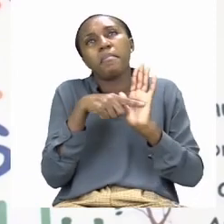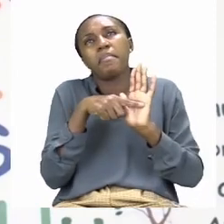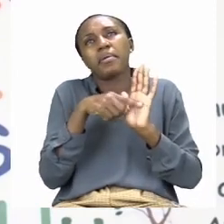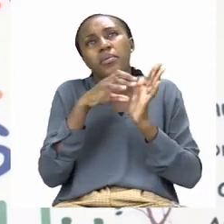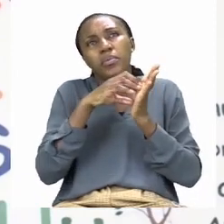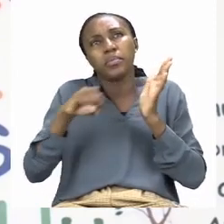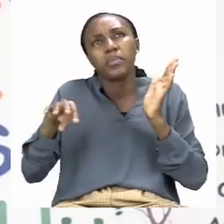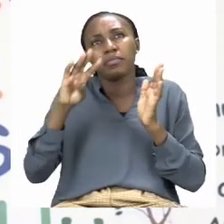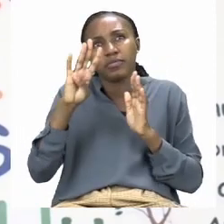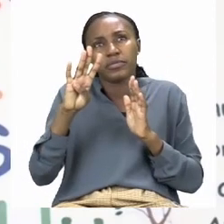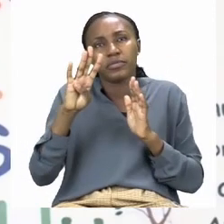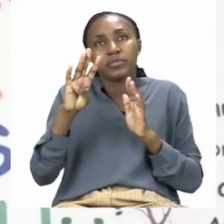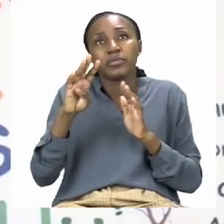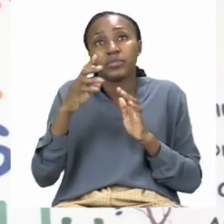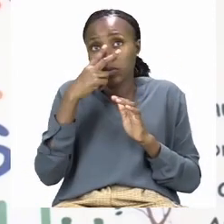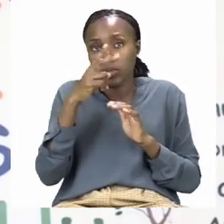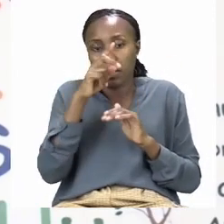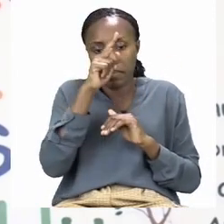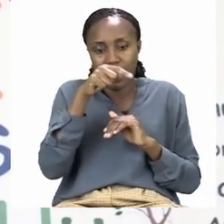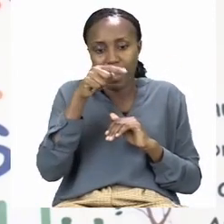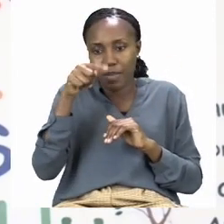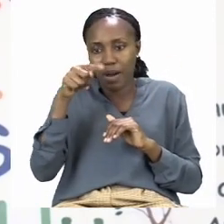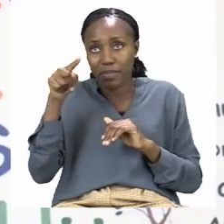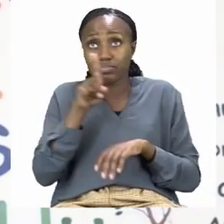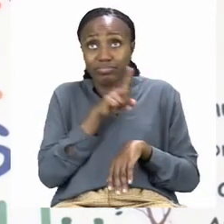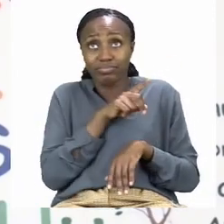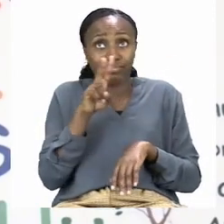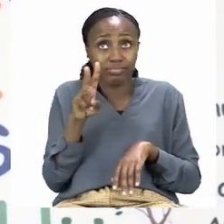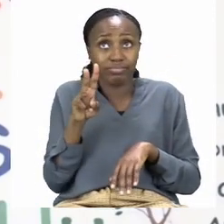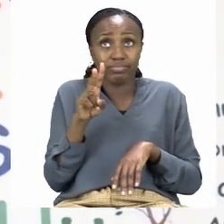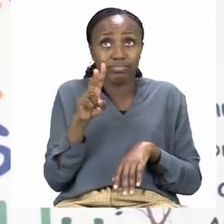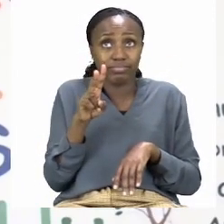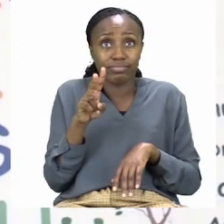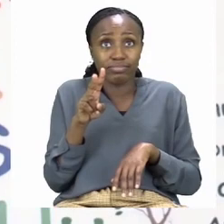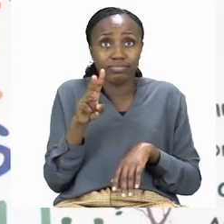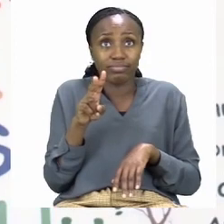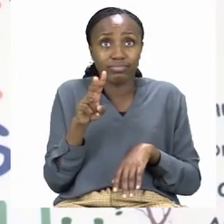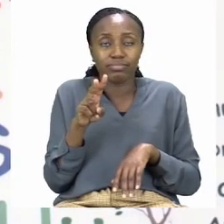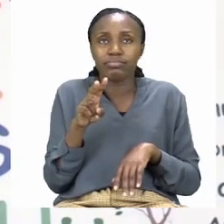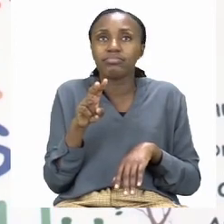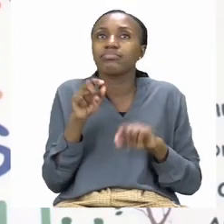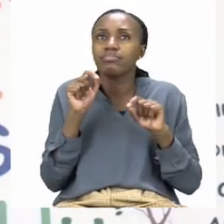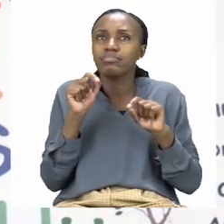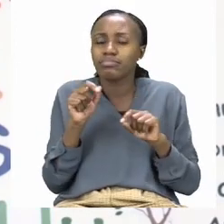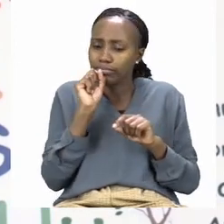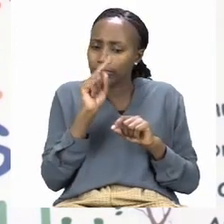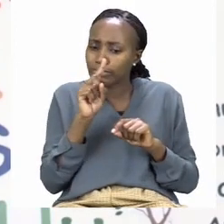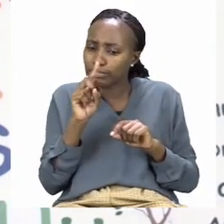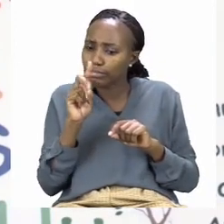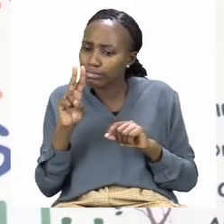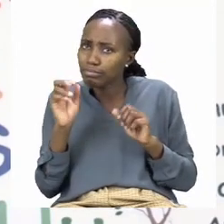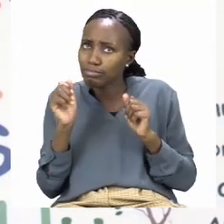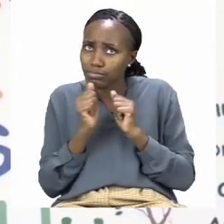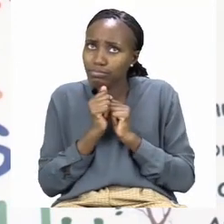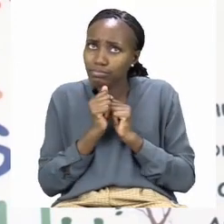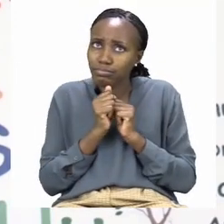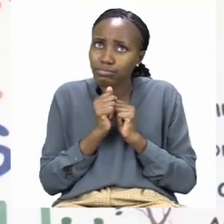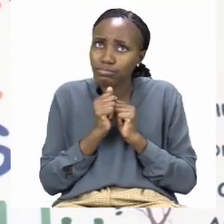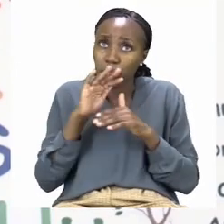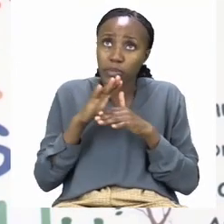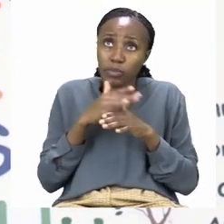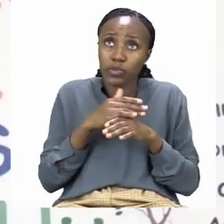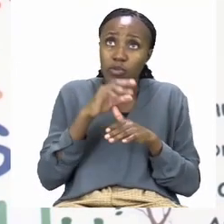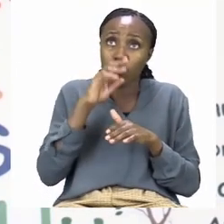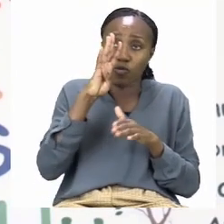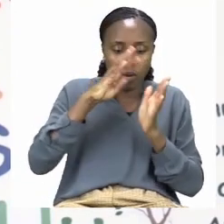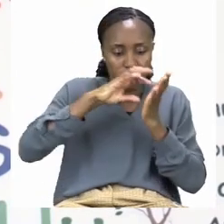here you will see I have 12 lines. All right. And I want us to go ahead and take out